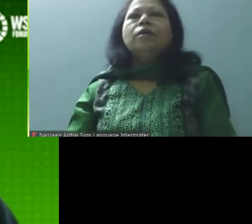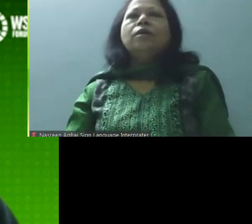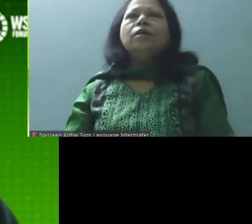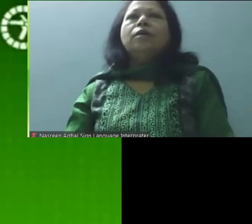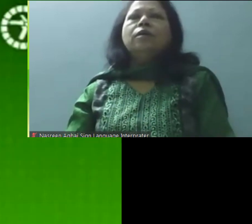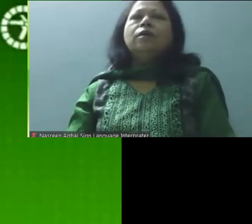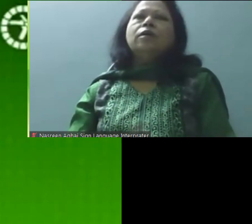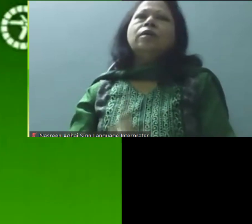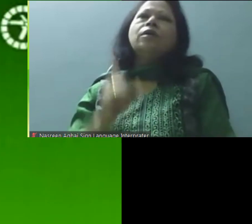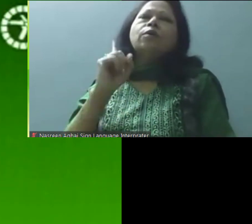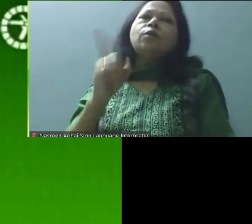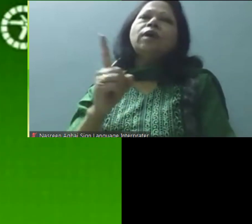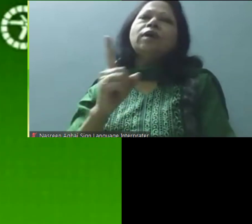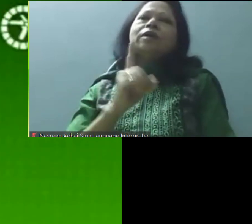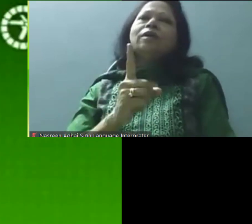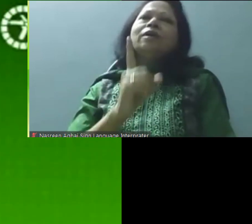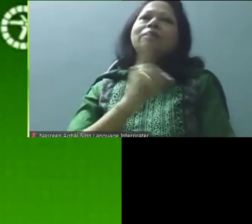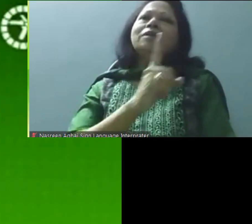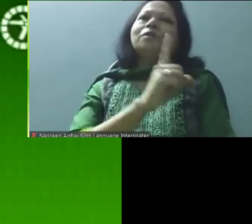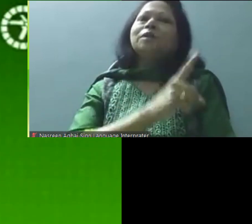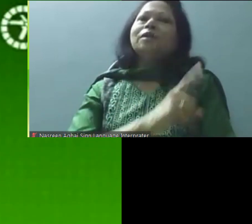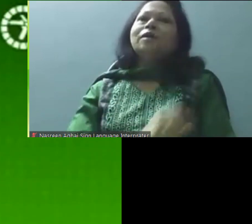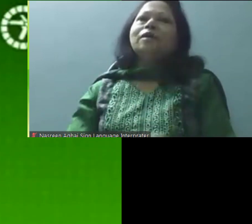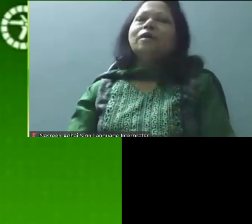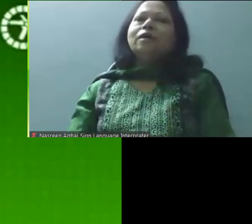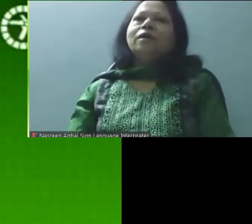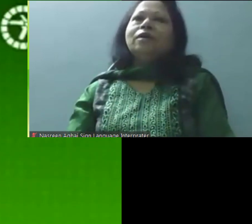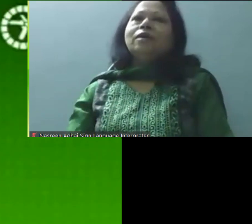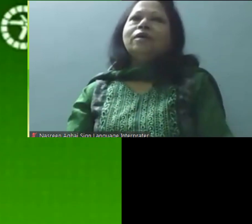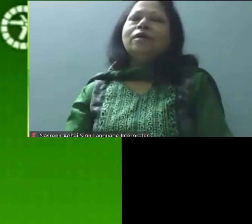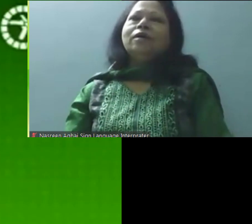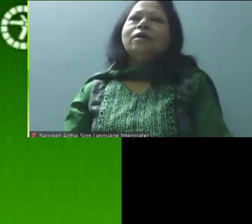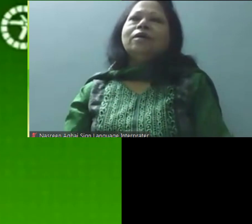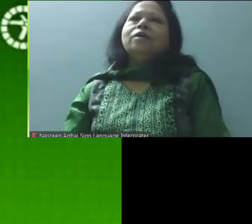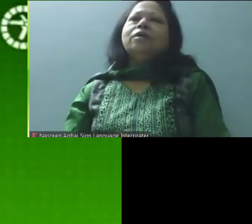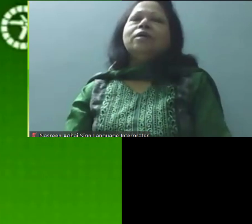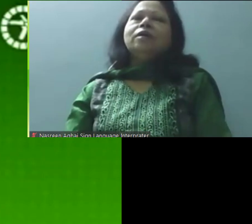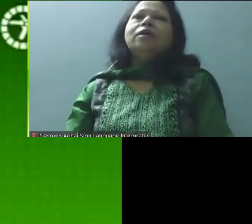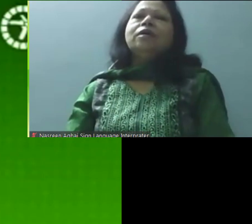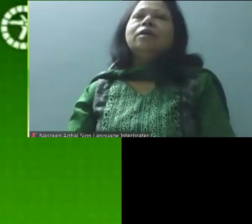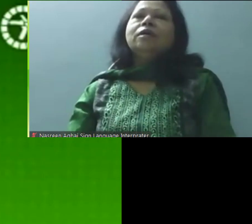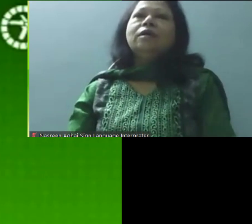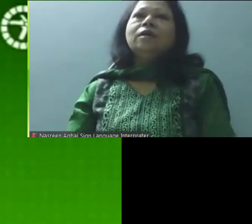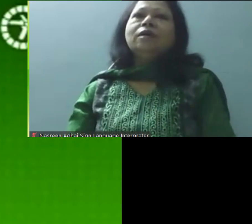each, quick fire. And that's from Shamira Ahmed. Thank you, Shamira. Just